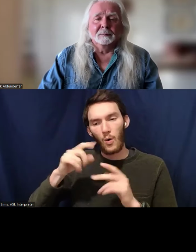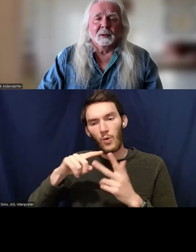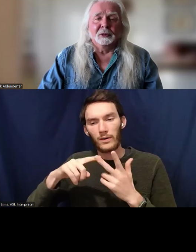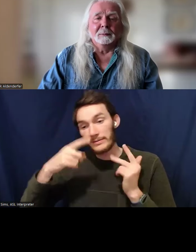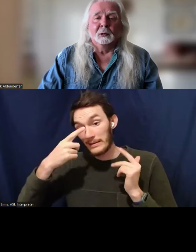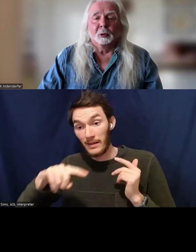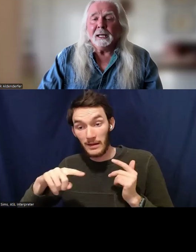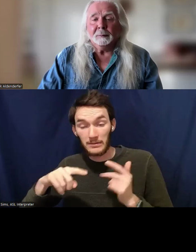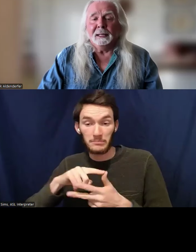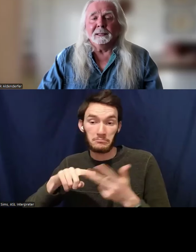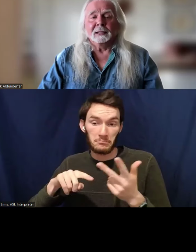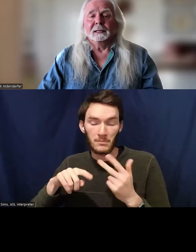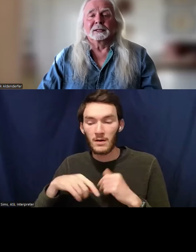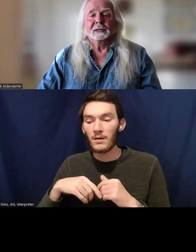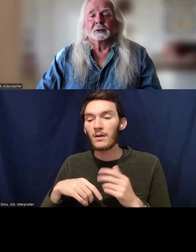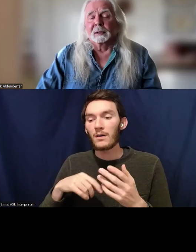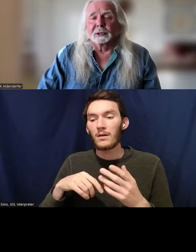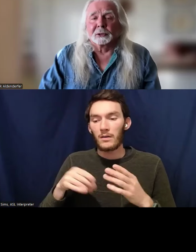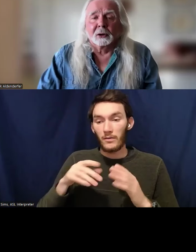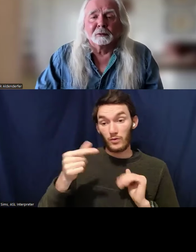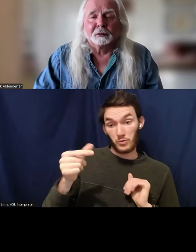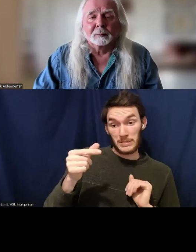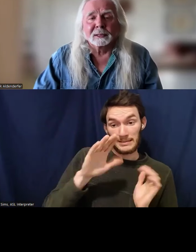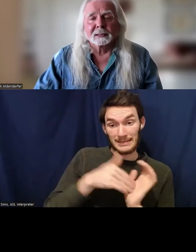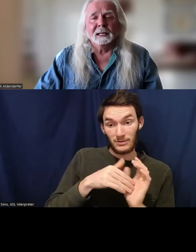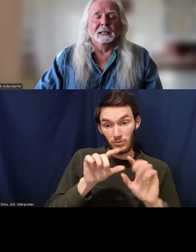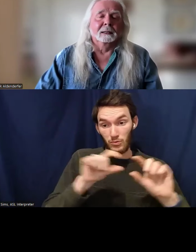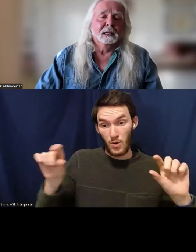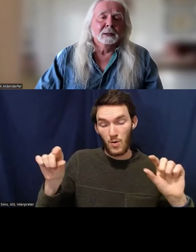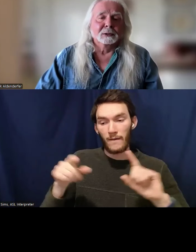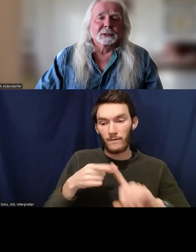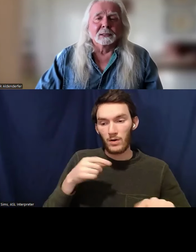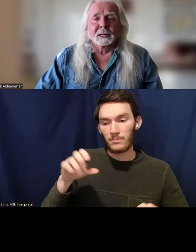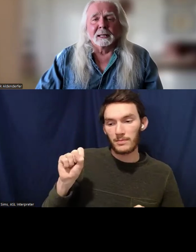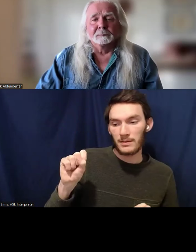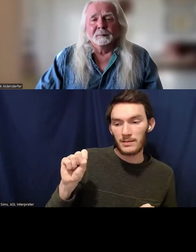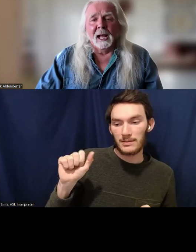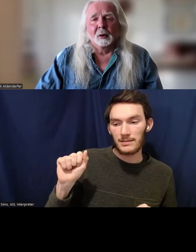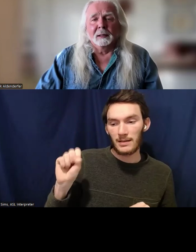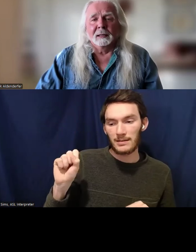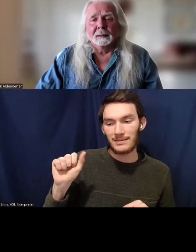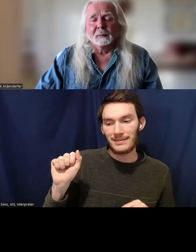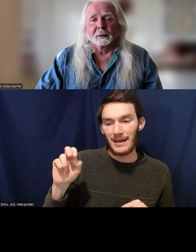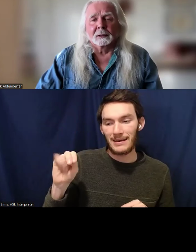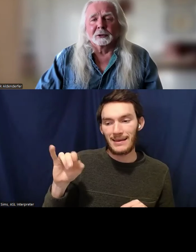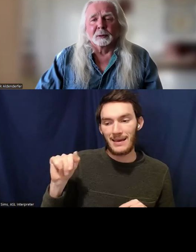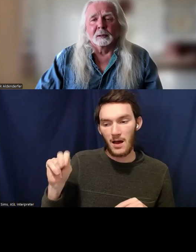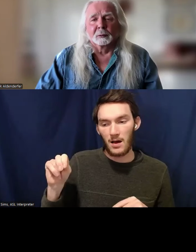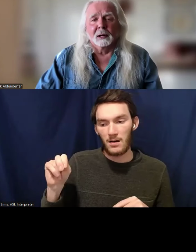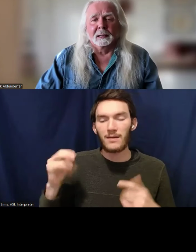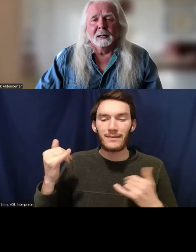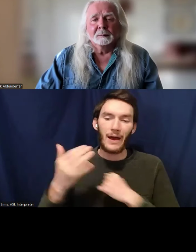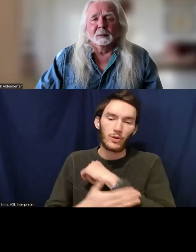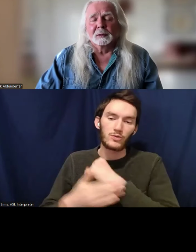The green beads in the center register are from Sassania, which is now in the modern country